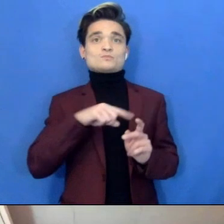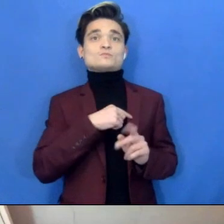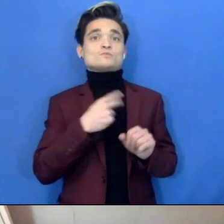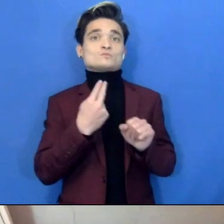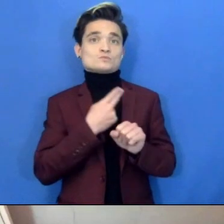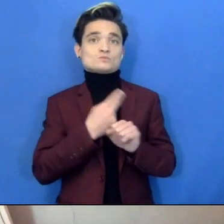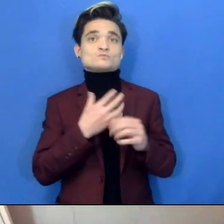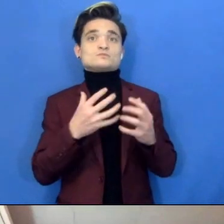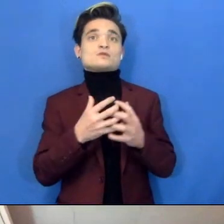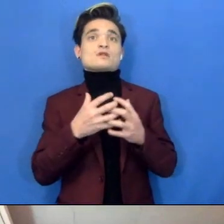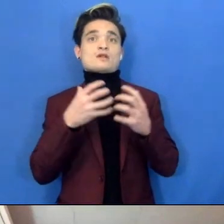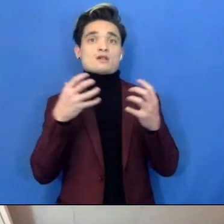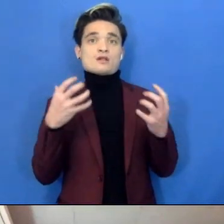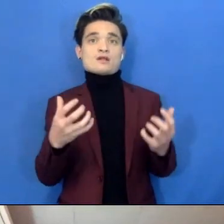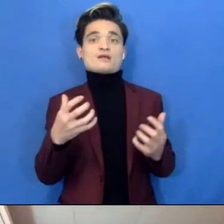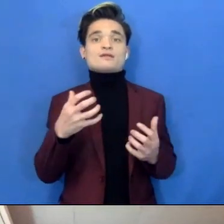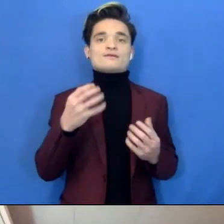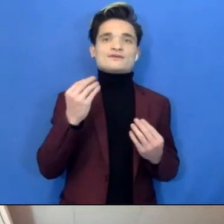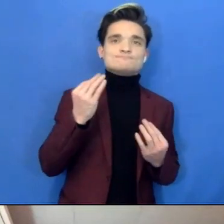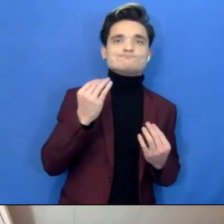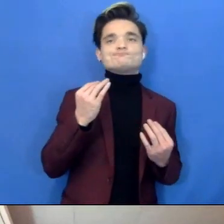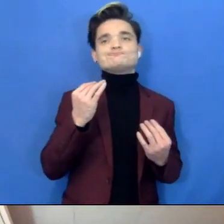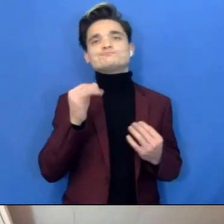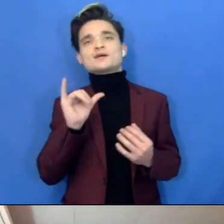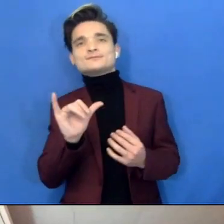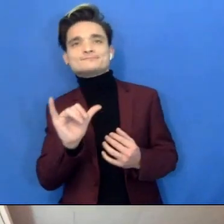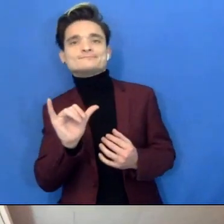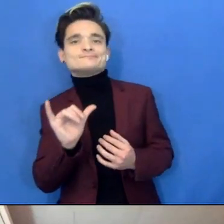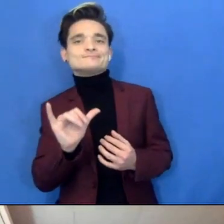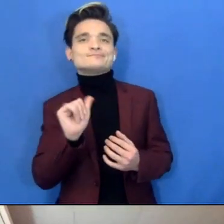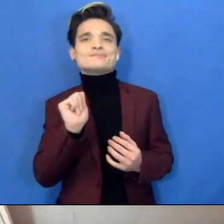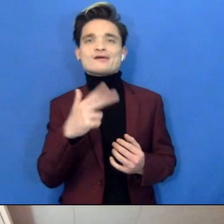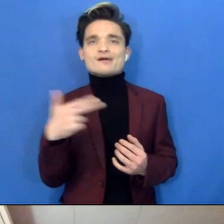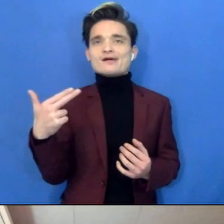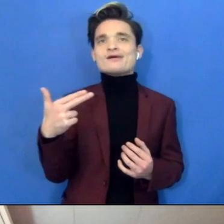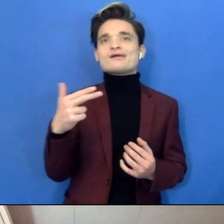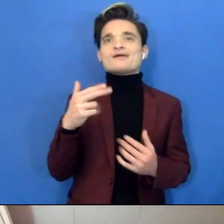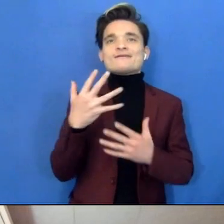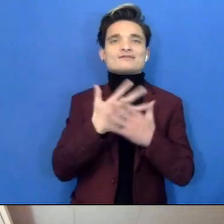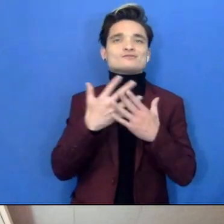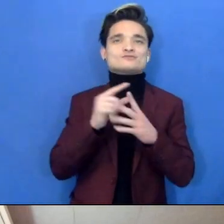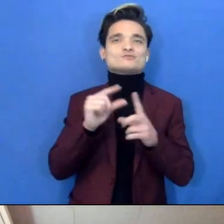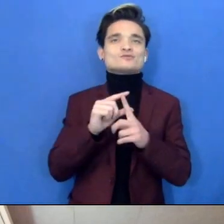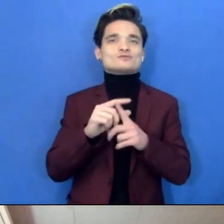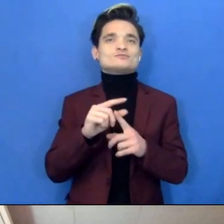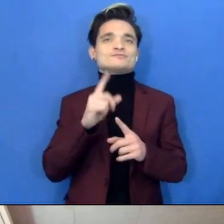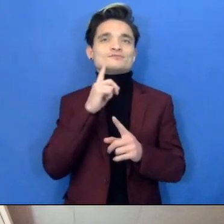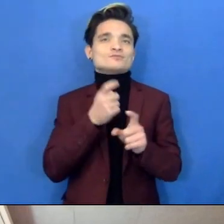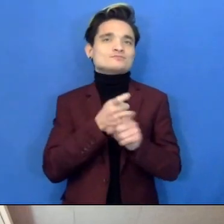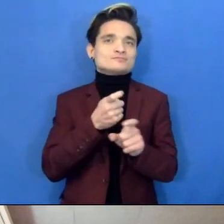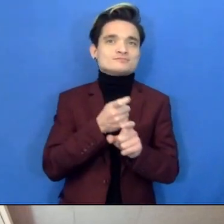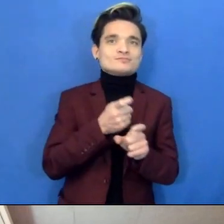So there are jokes that we can communicate without words, just with sounds.